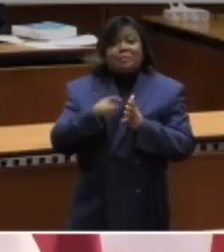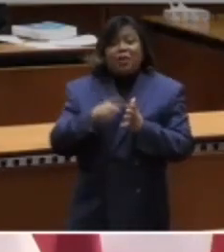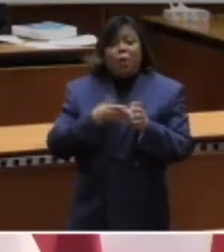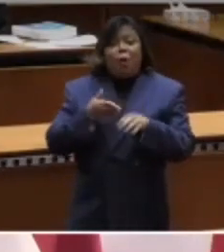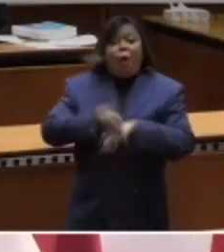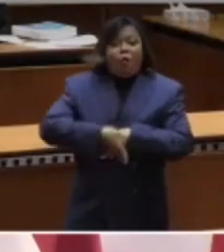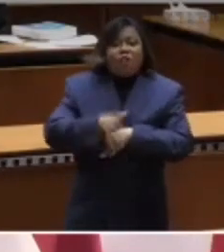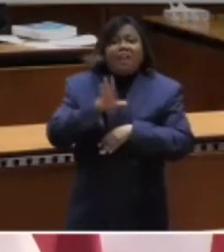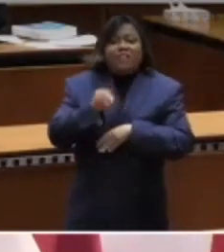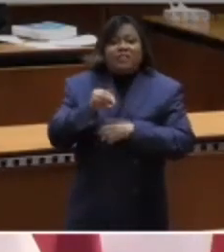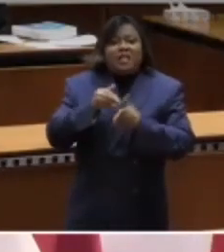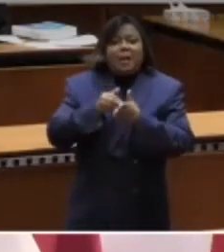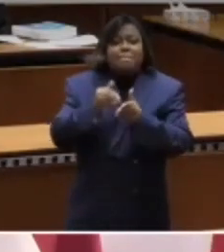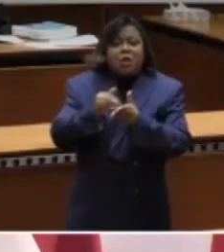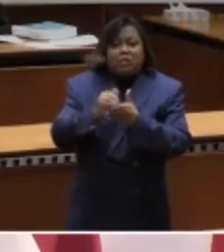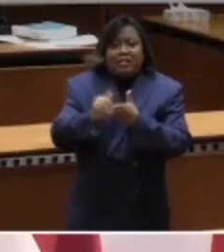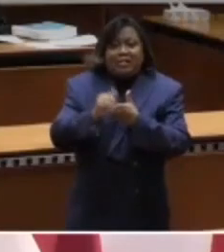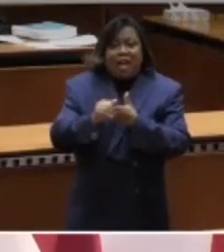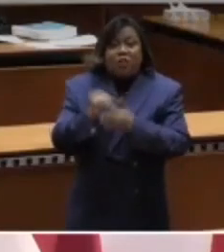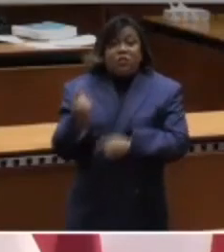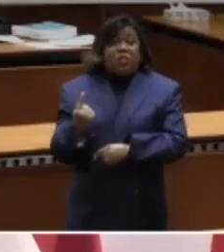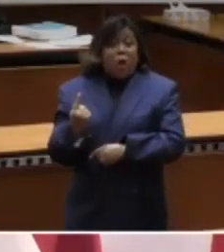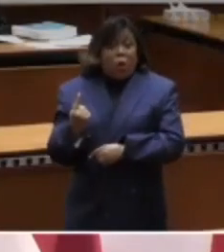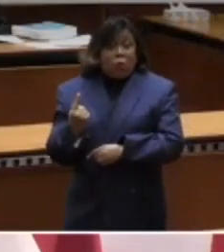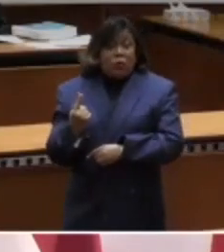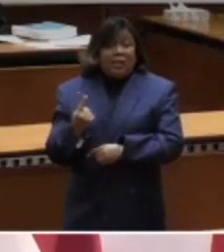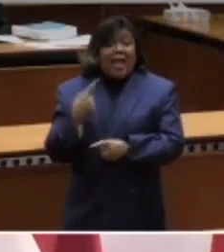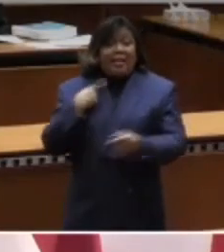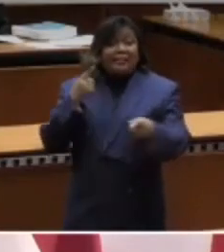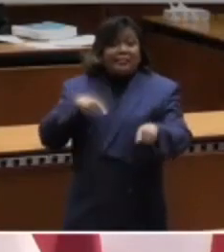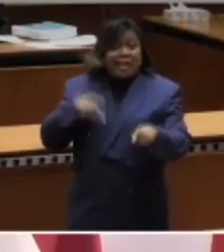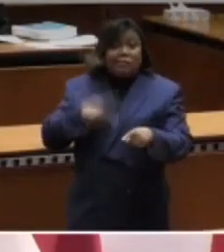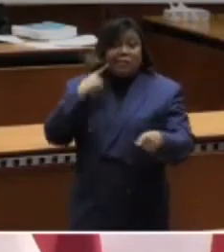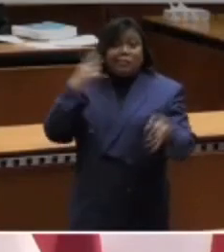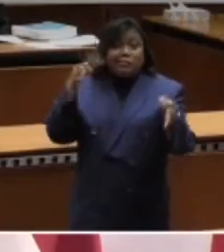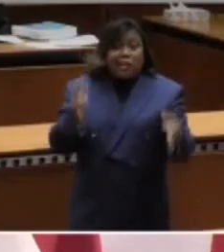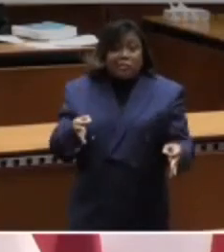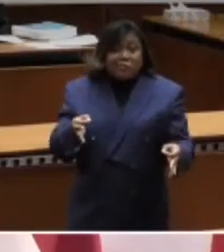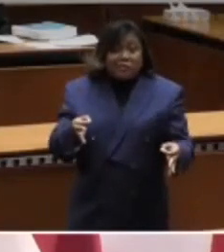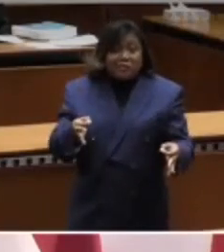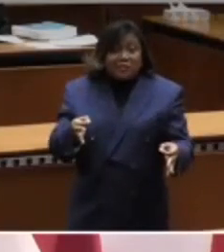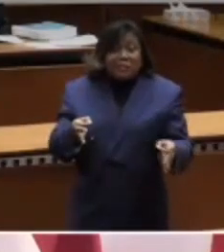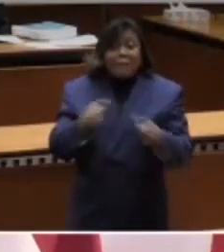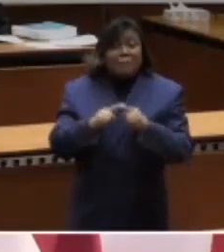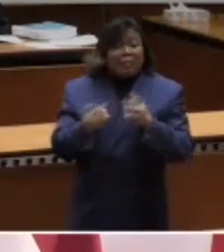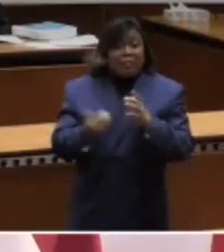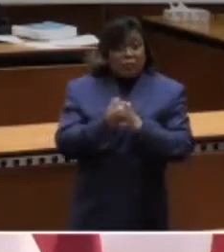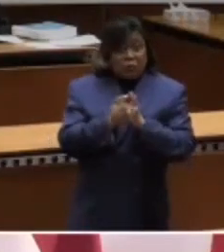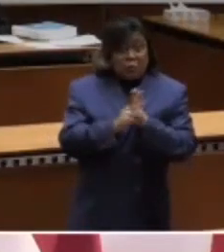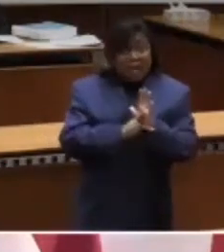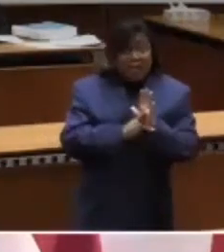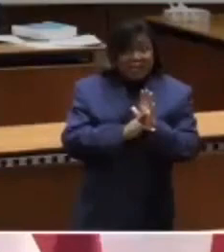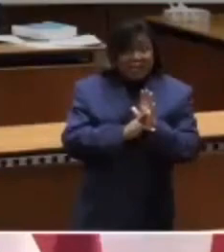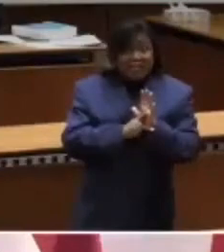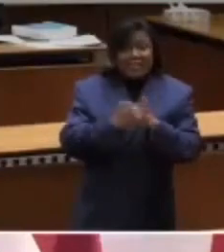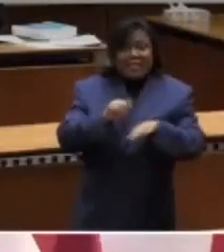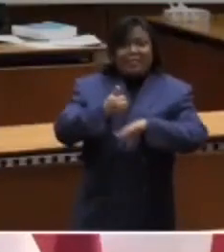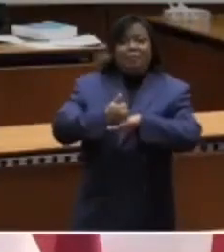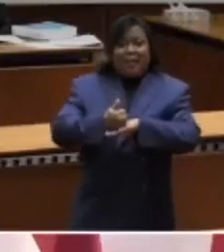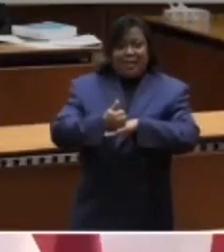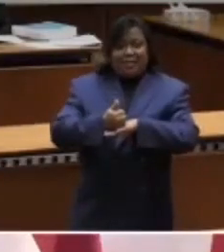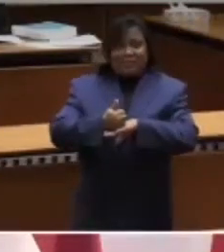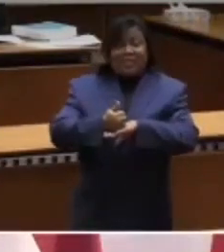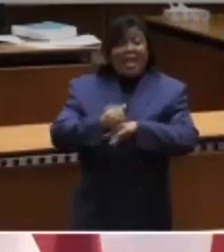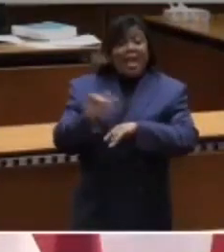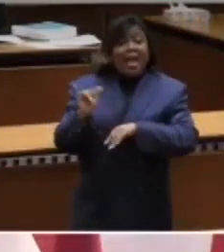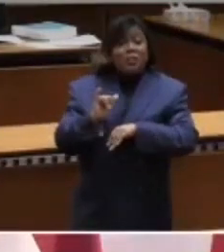over $50 million alone in settlements and judgments. The new policy is in place,